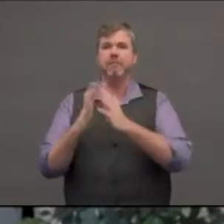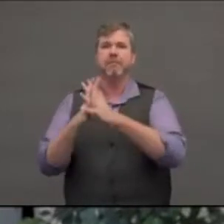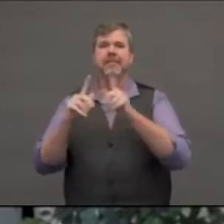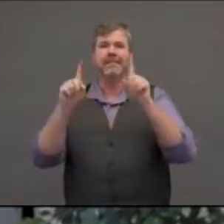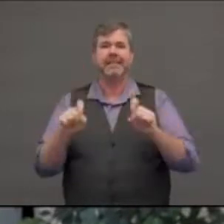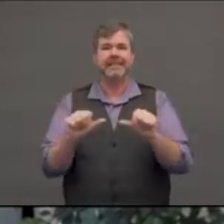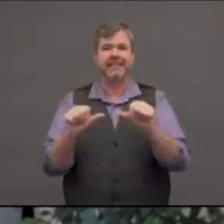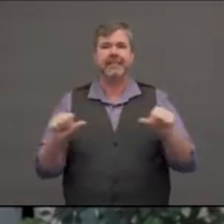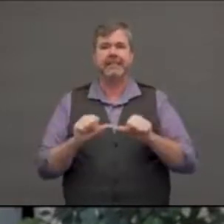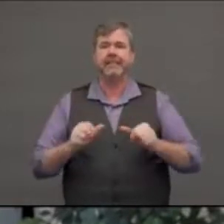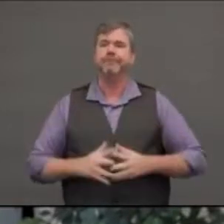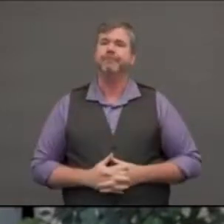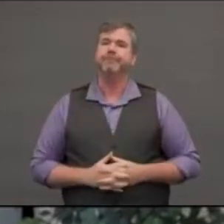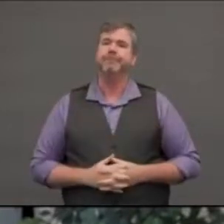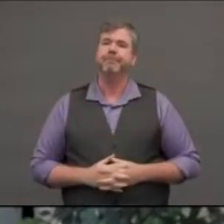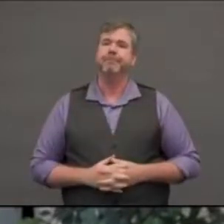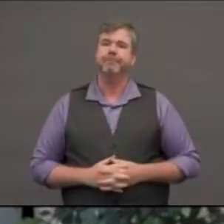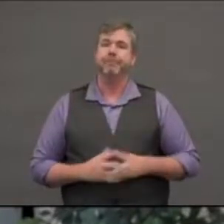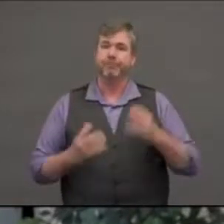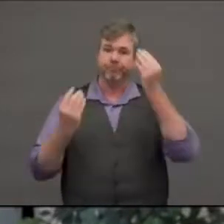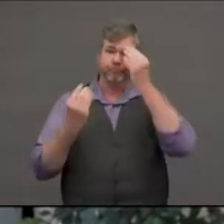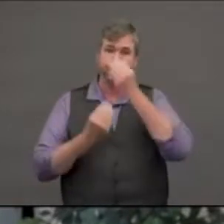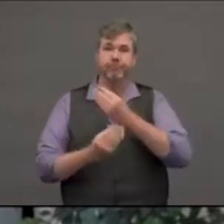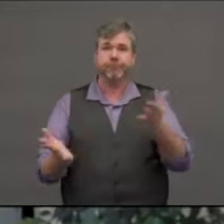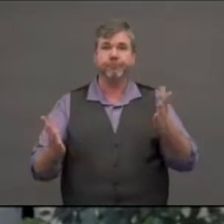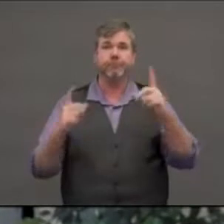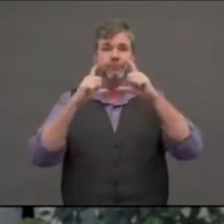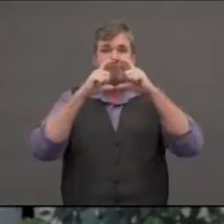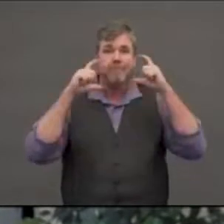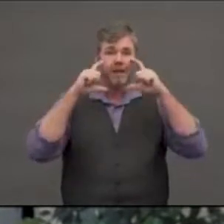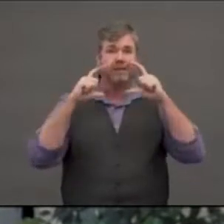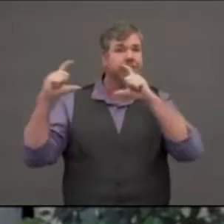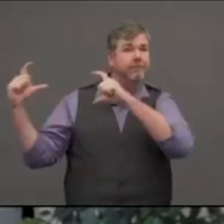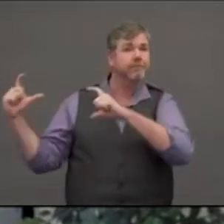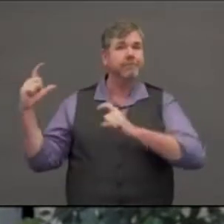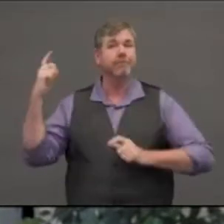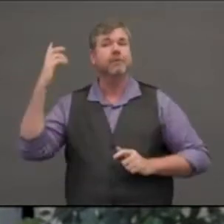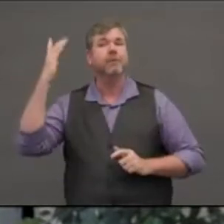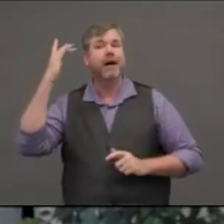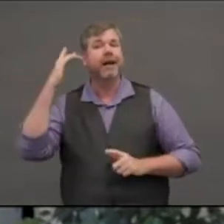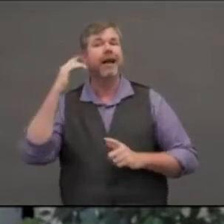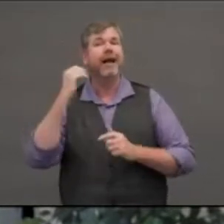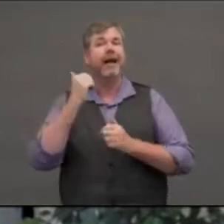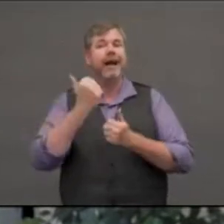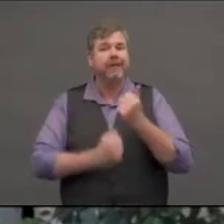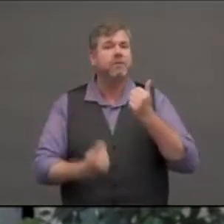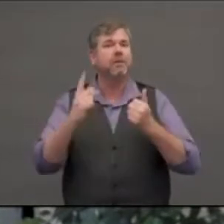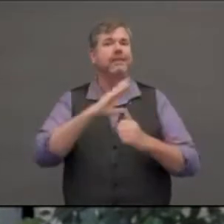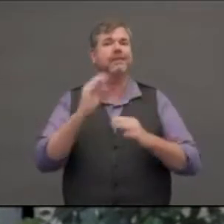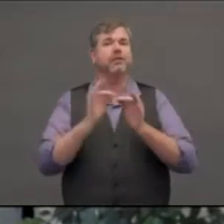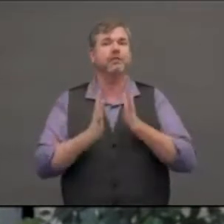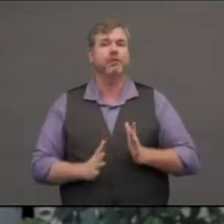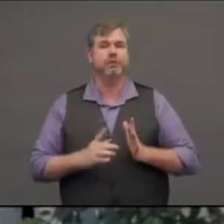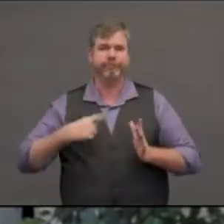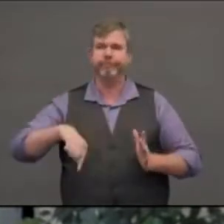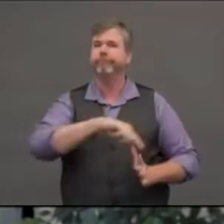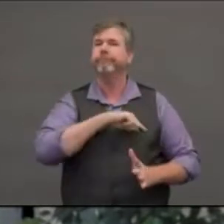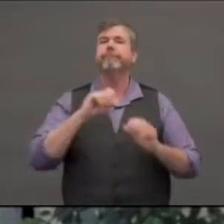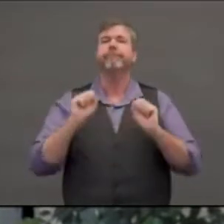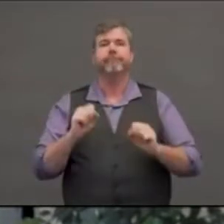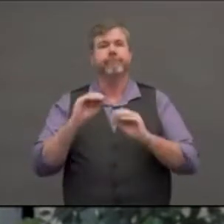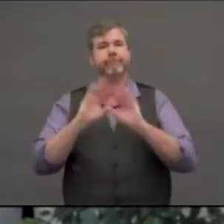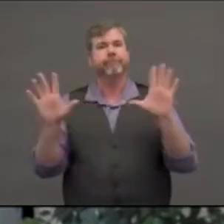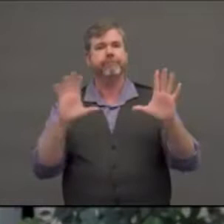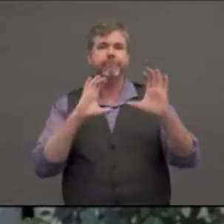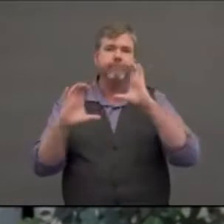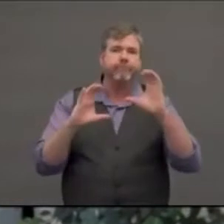let you know that we have removed our face coverings so everyone, including the American Sign Language interpreters, can clearly understand and